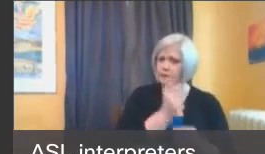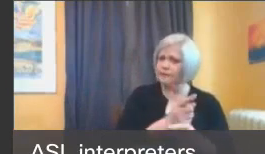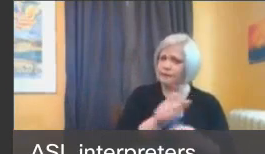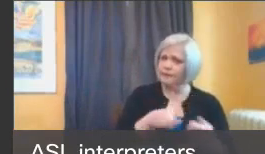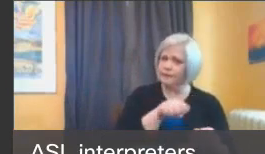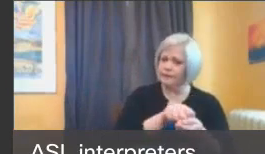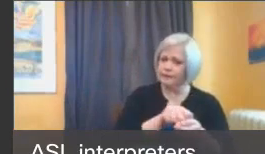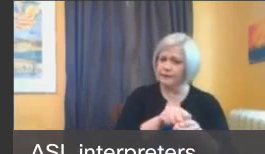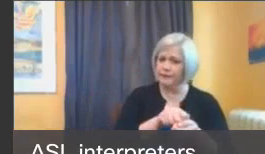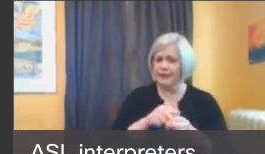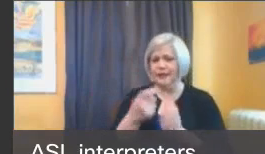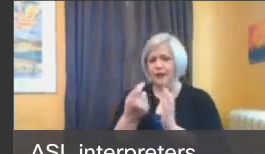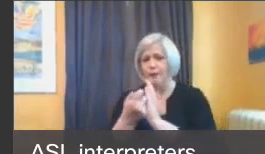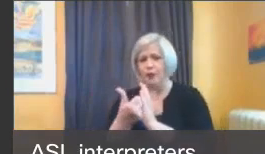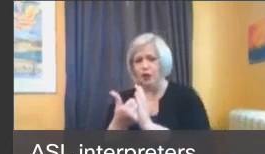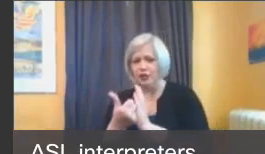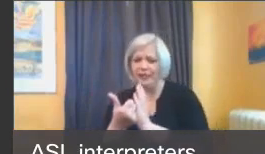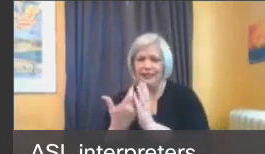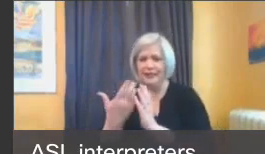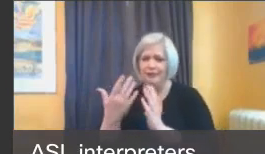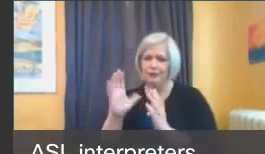that carries a certain flavor to it,